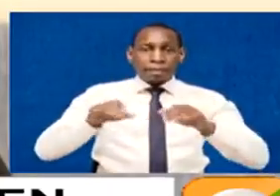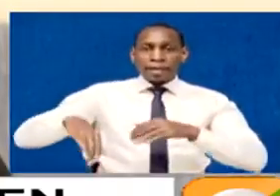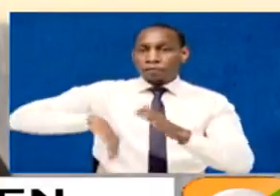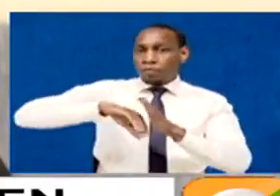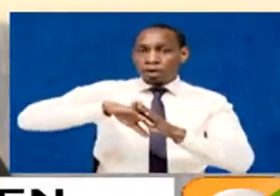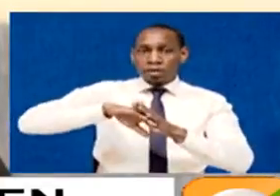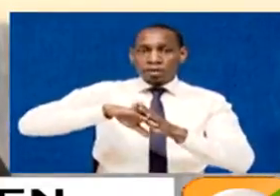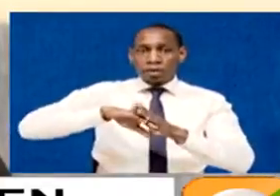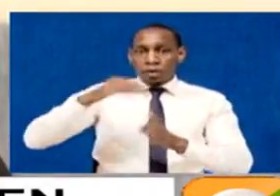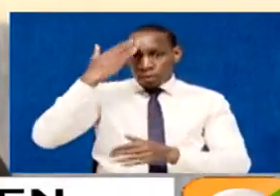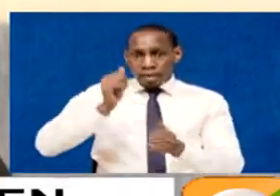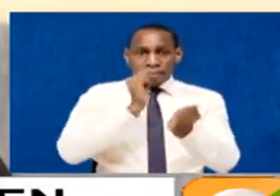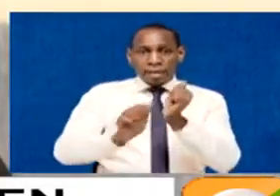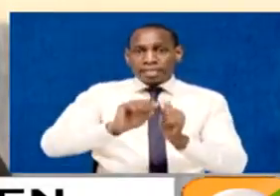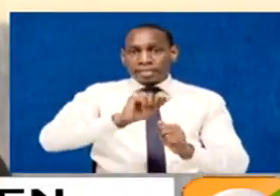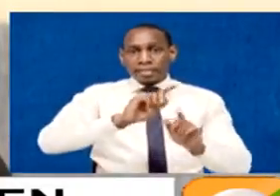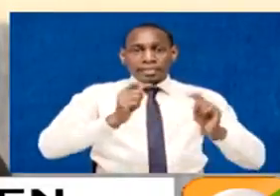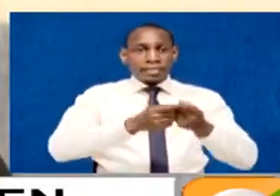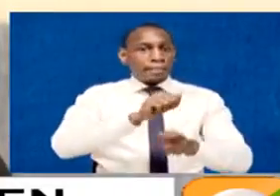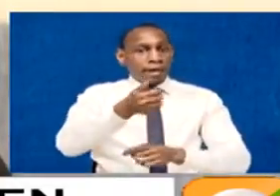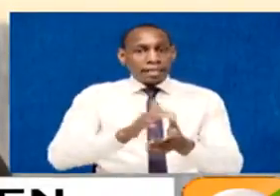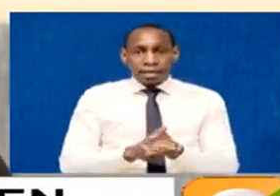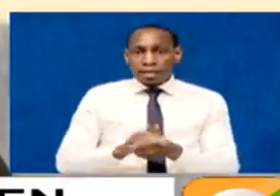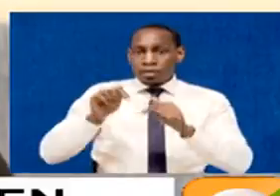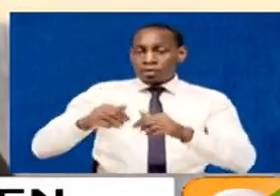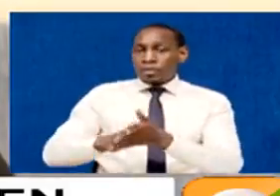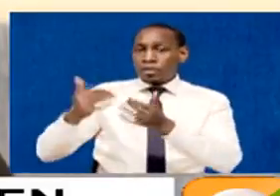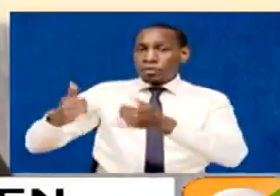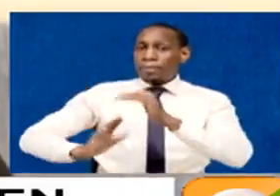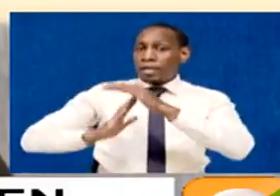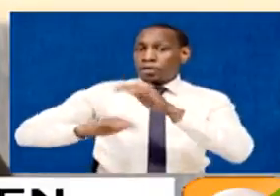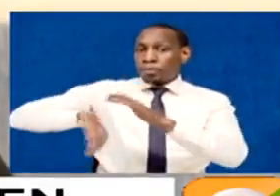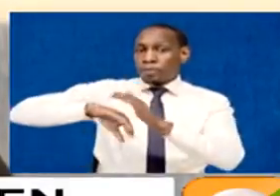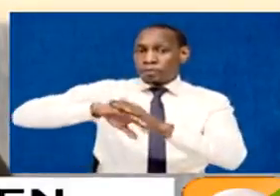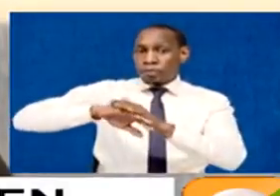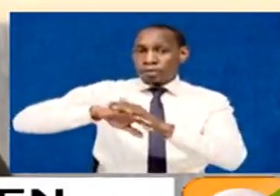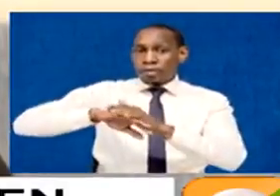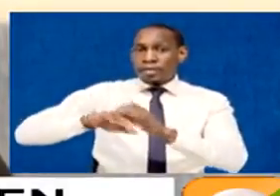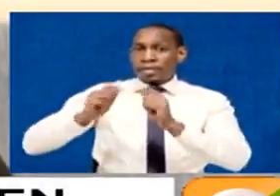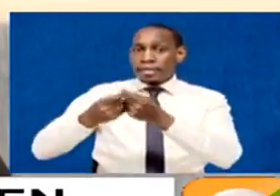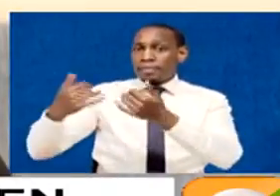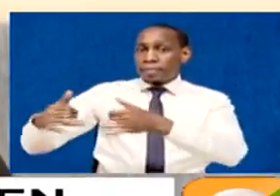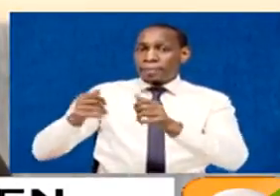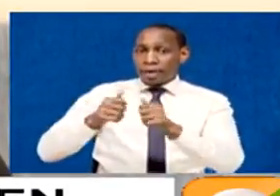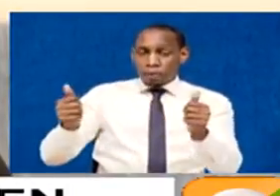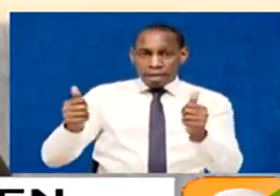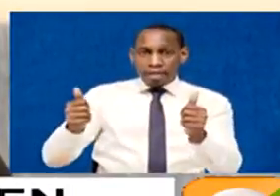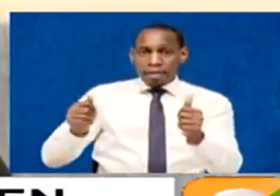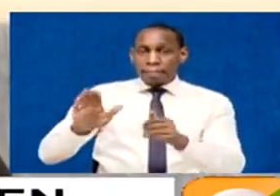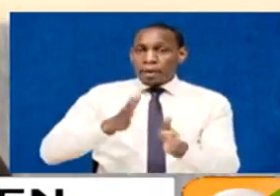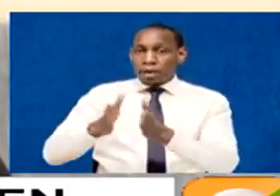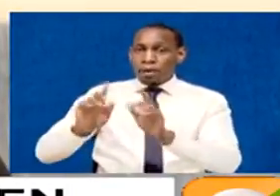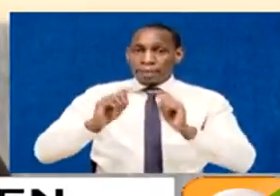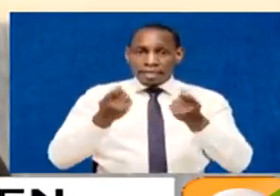football because of punishing other teams. Today we played very good football. The boys played well. We are